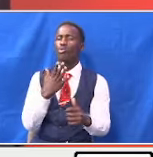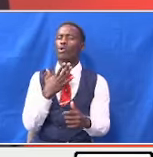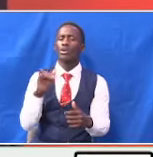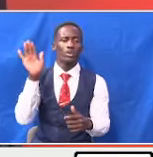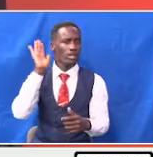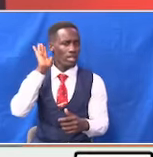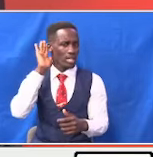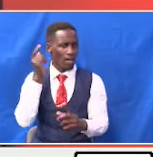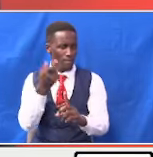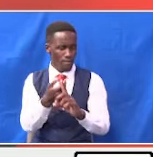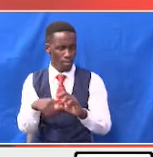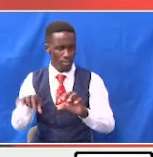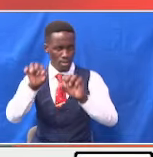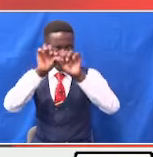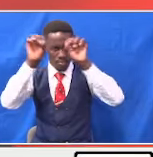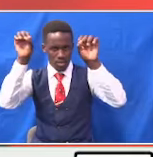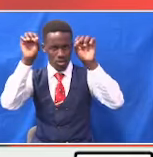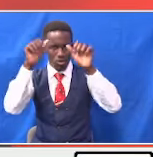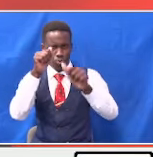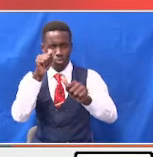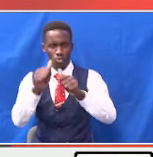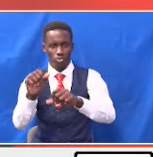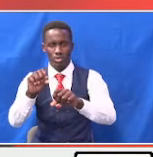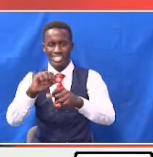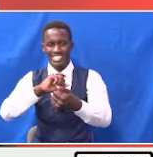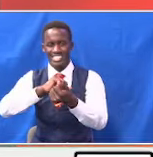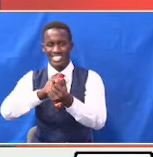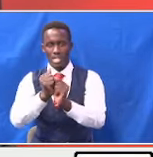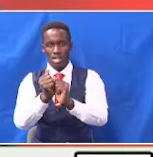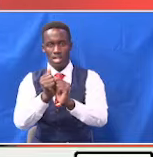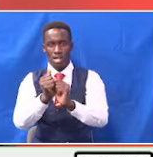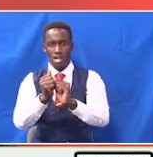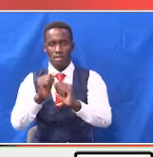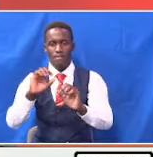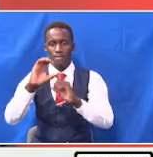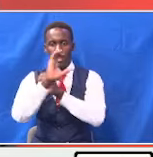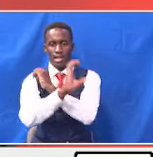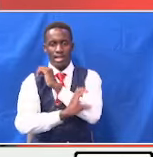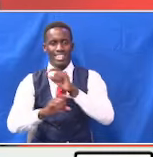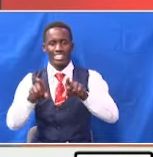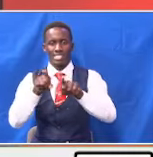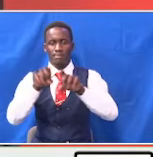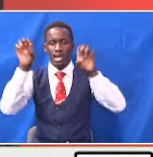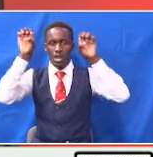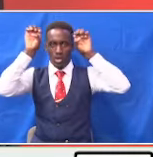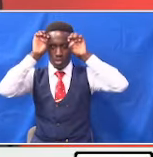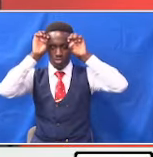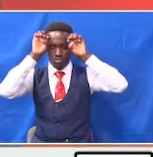the president. That will change the shape of this country and the shape of education. Number one